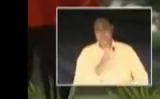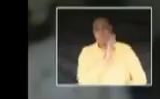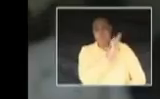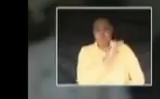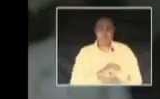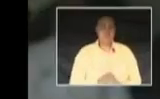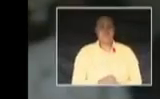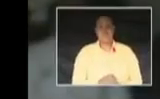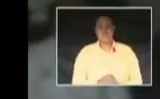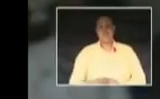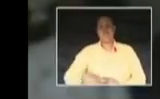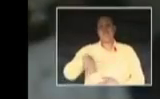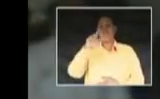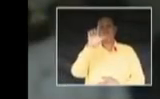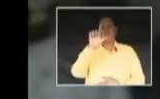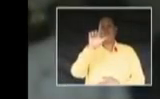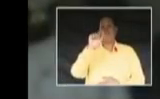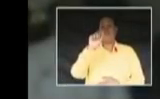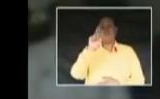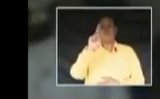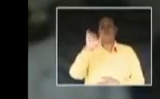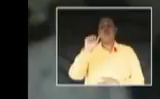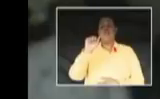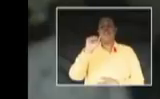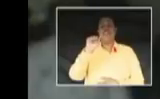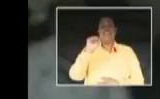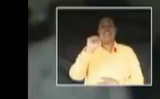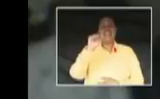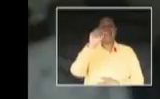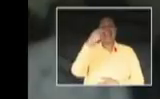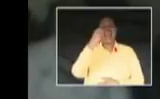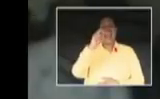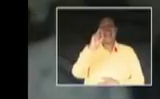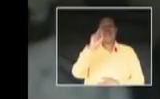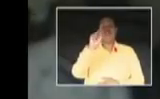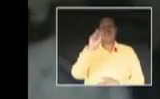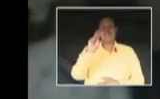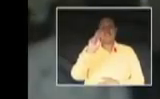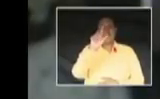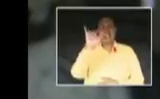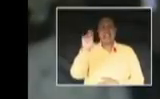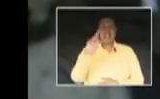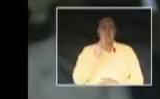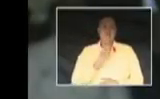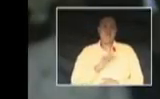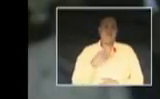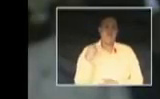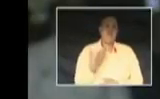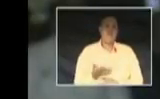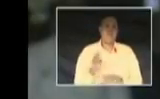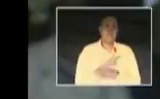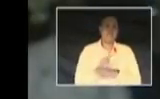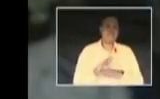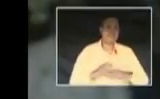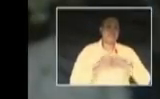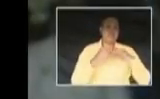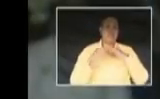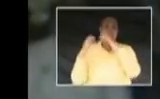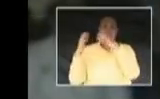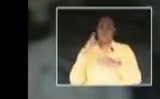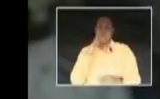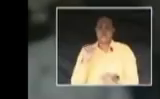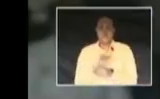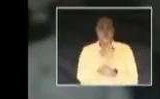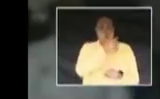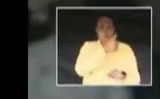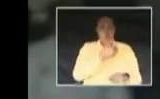Mrs. Laurie Hendrickson Lynn for outstanding contribution to agro-business and entrepreneurship.